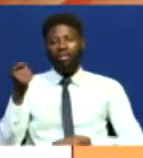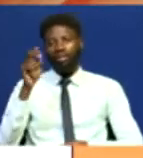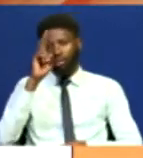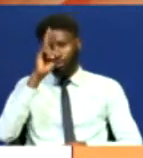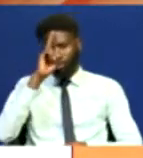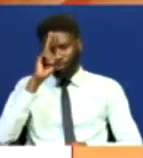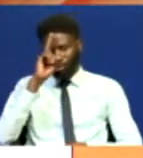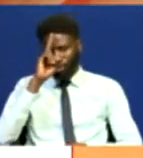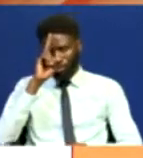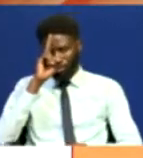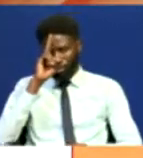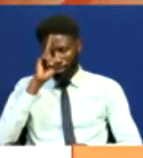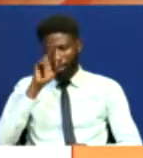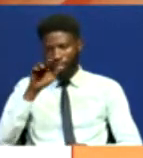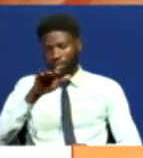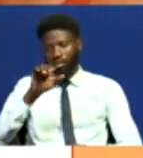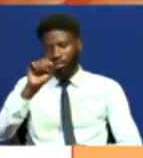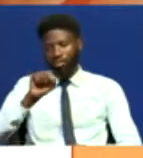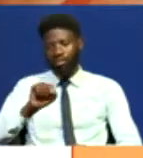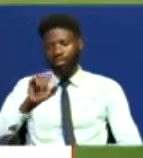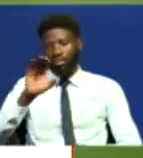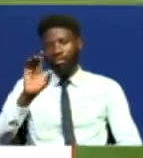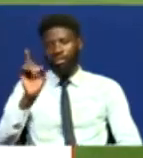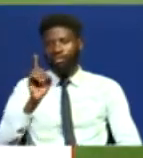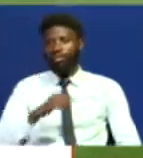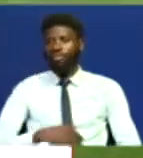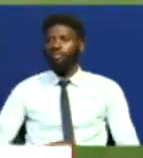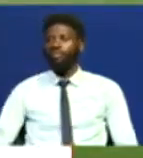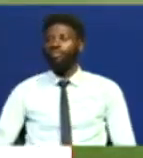Sako Stadium in South Sea, Nairobi.